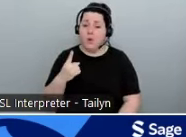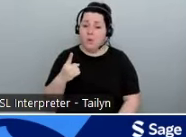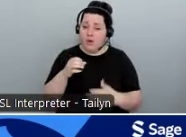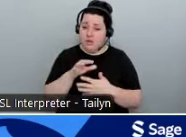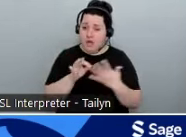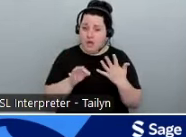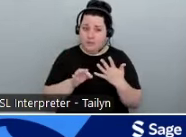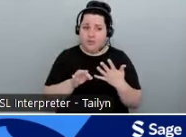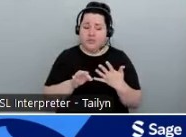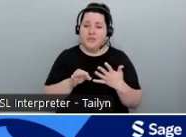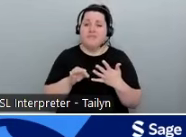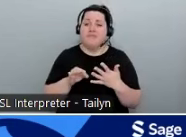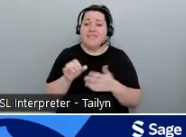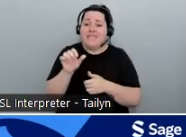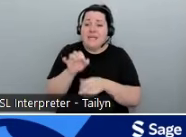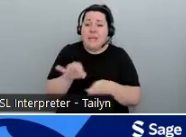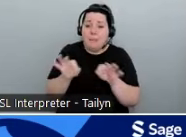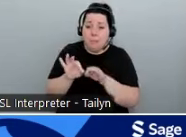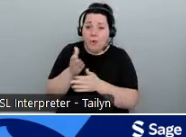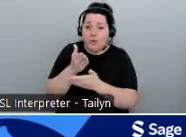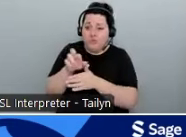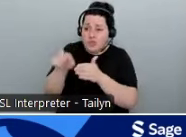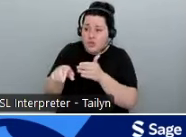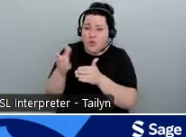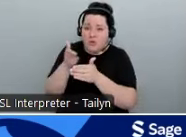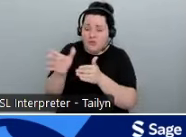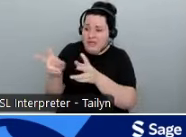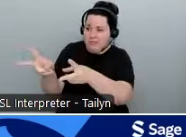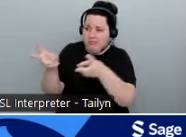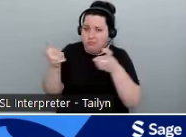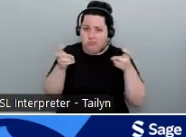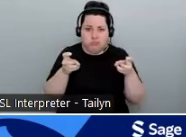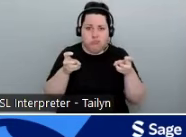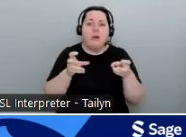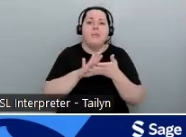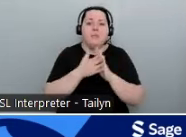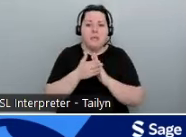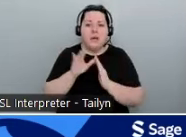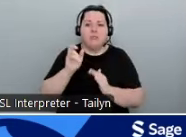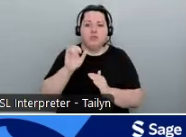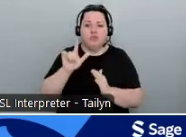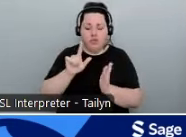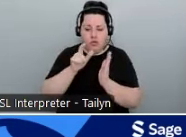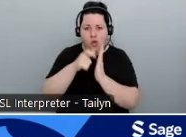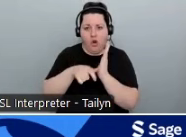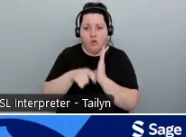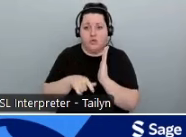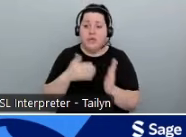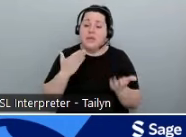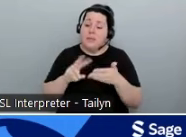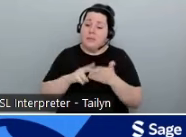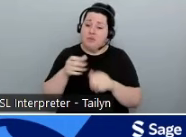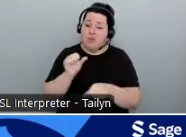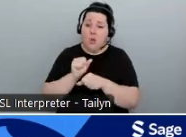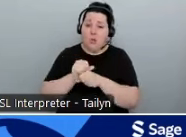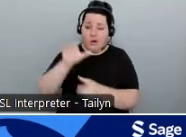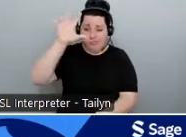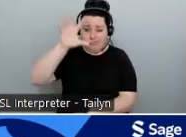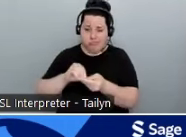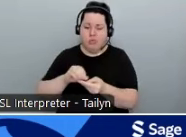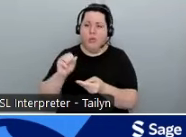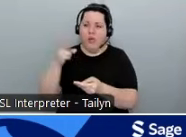key findings and turn them into journal articles. This might involve splitting your work into multiple papers,